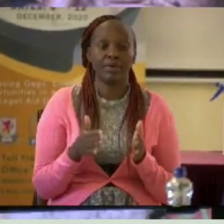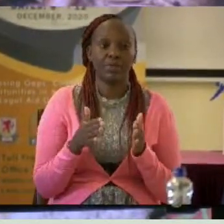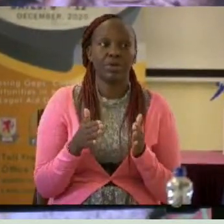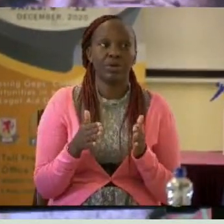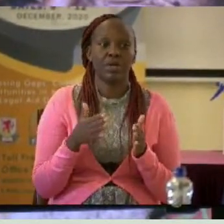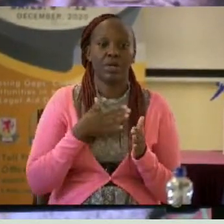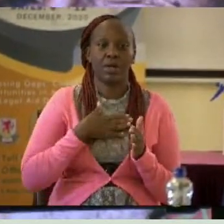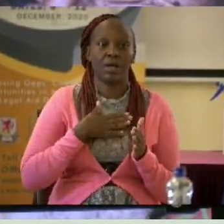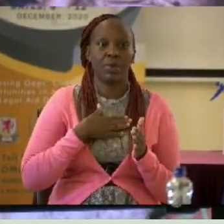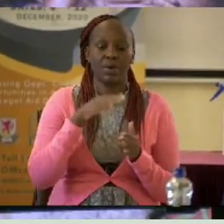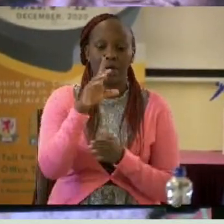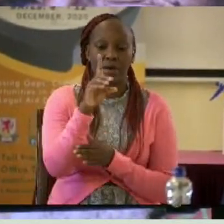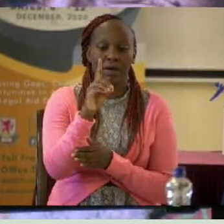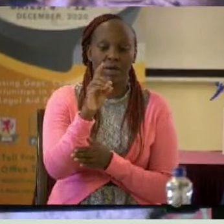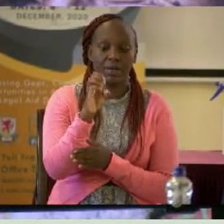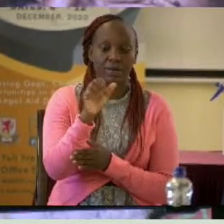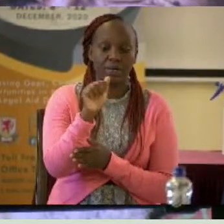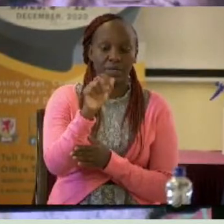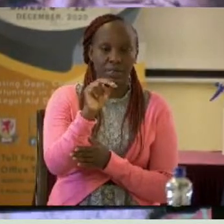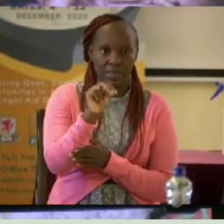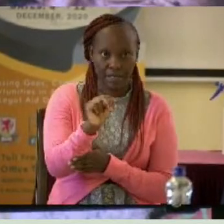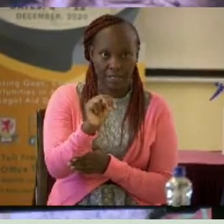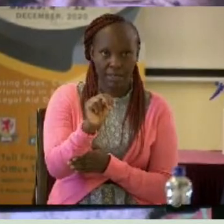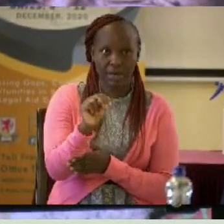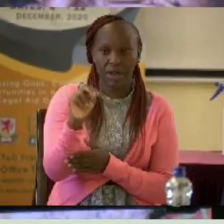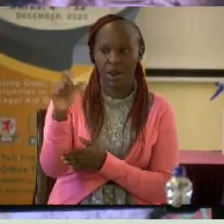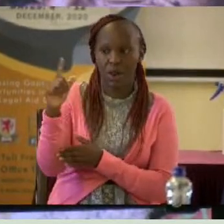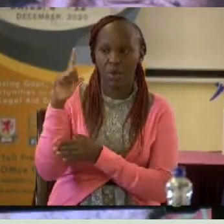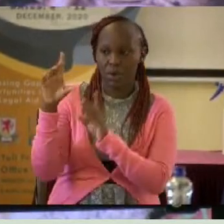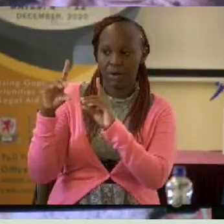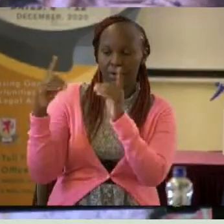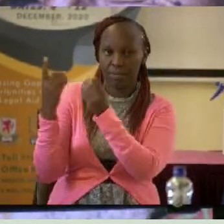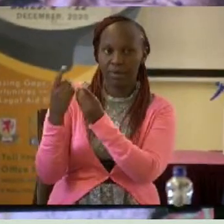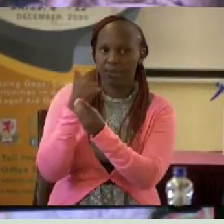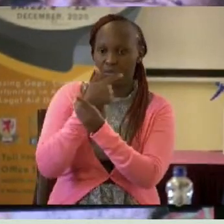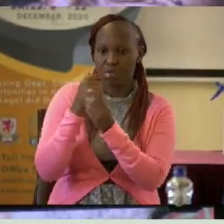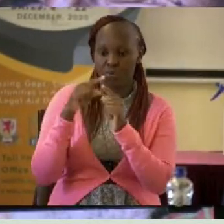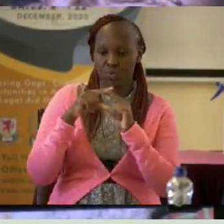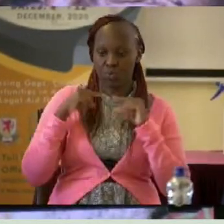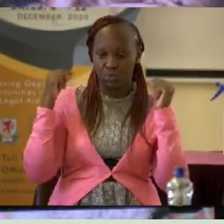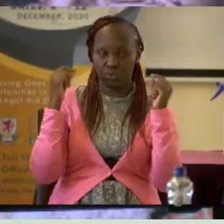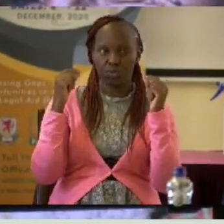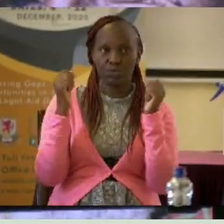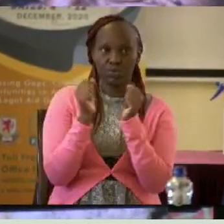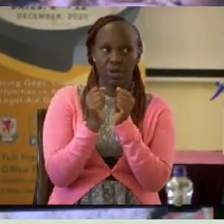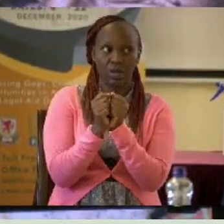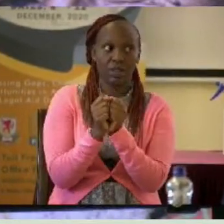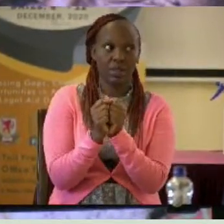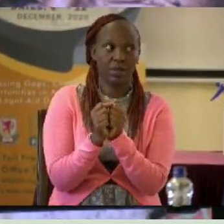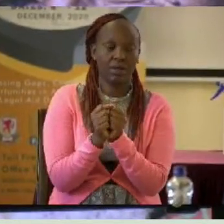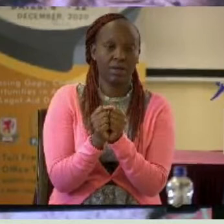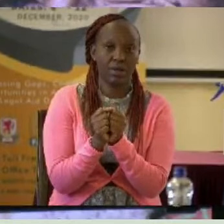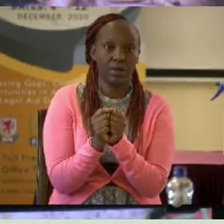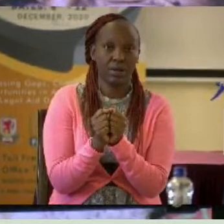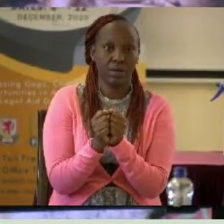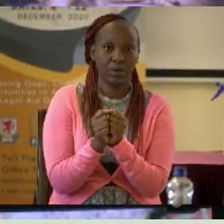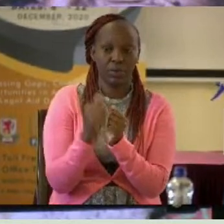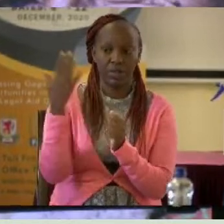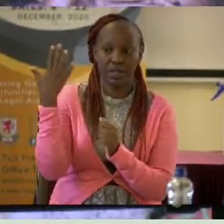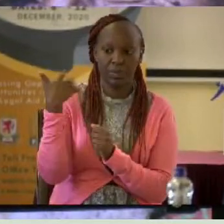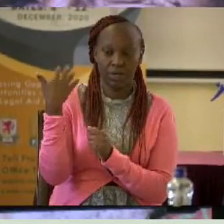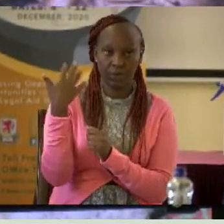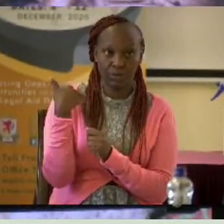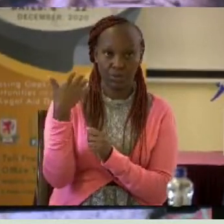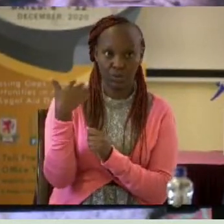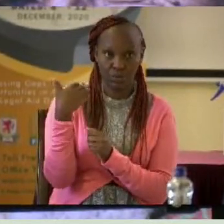actually our Dean Faculty of Law, who's our host, together with Mr. Wambua